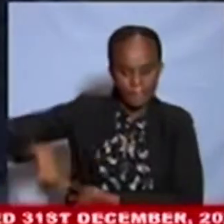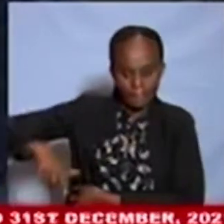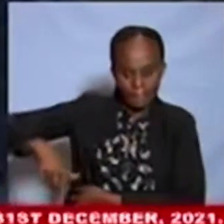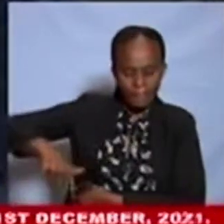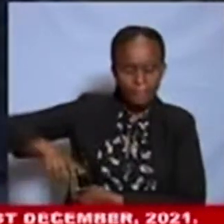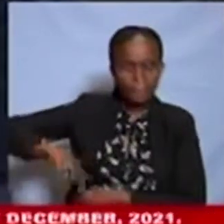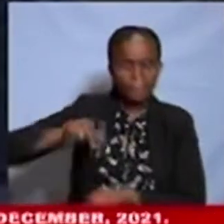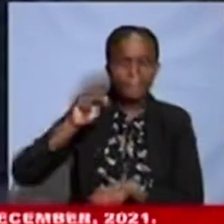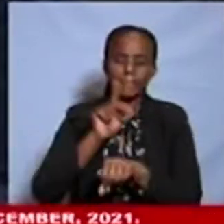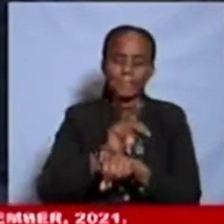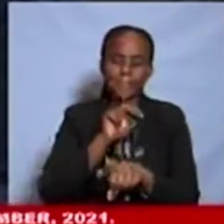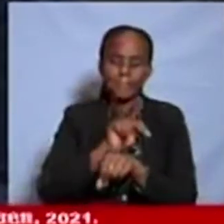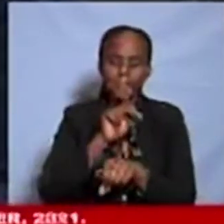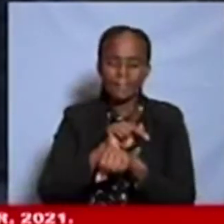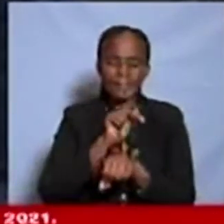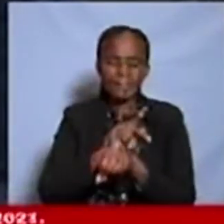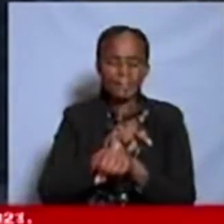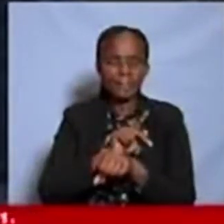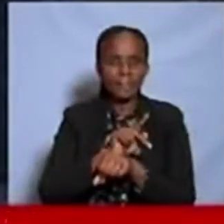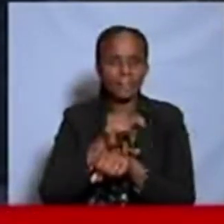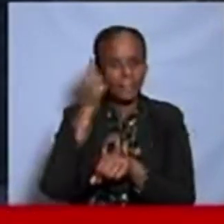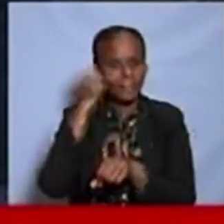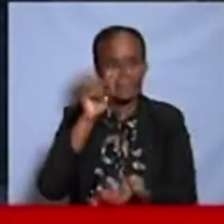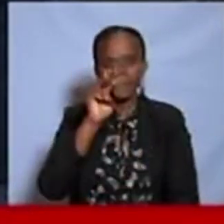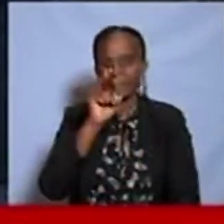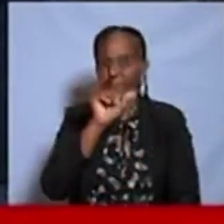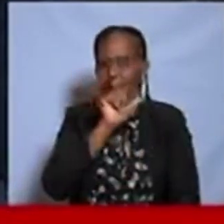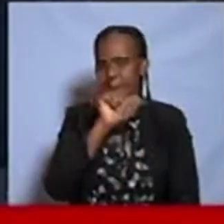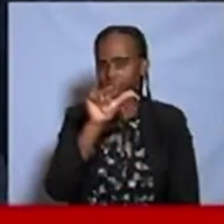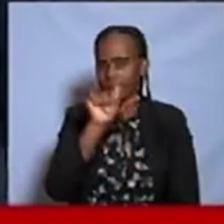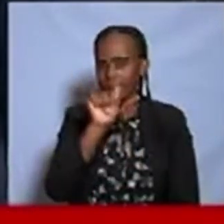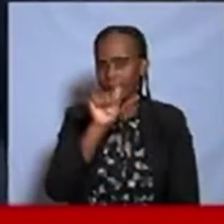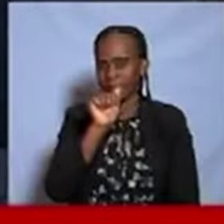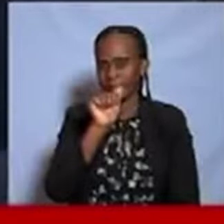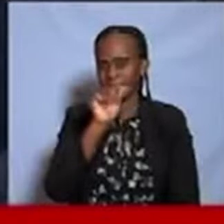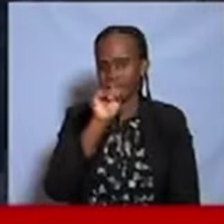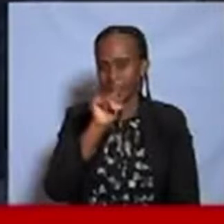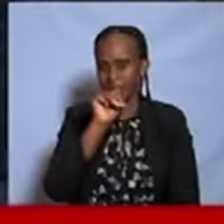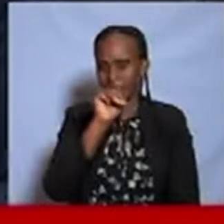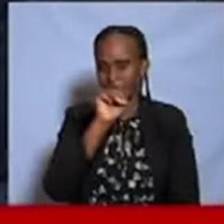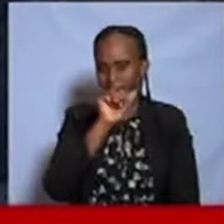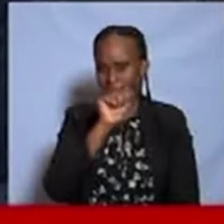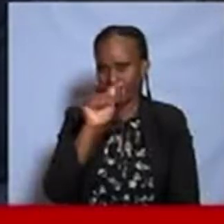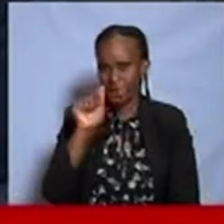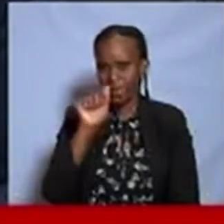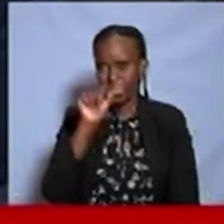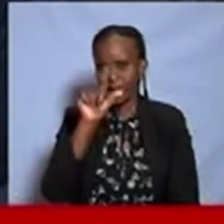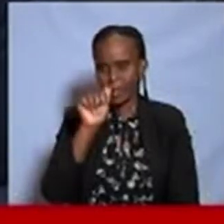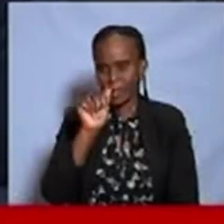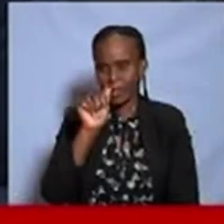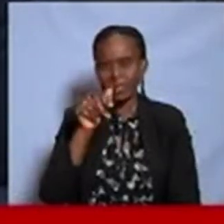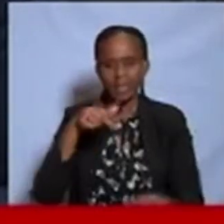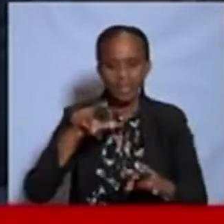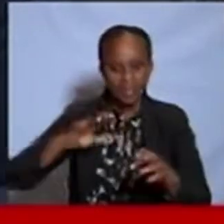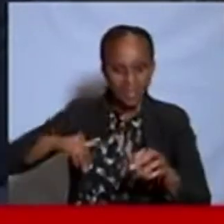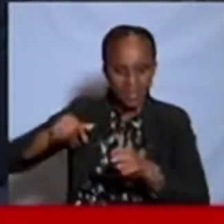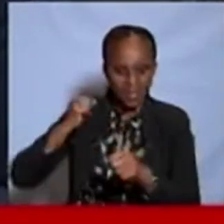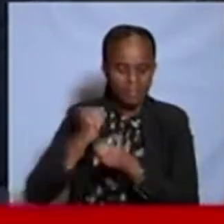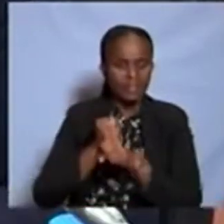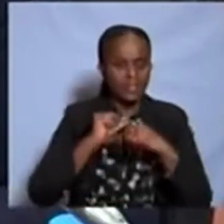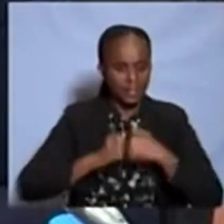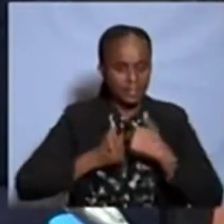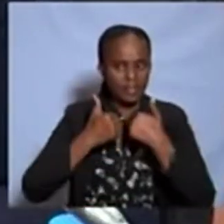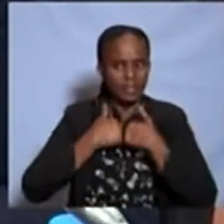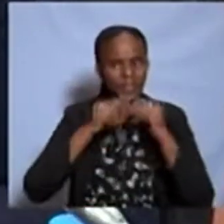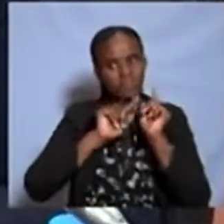projects for Mara Road, which I know is last year we even had the